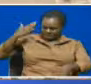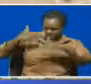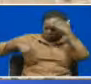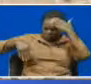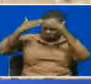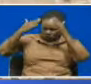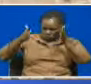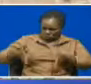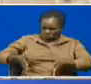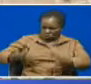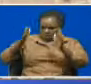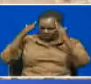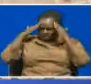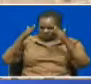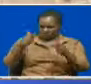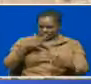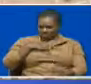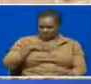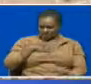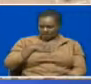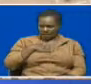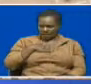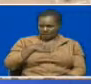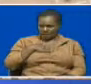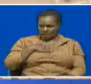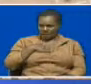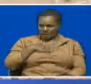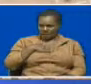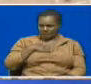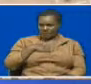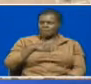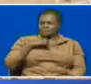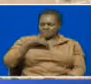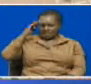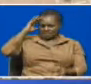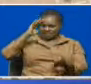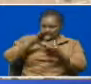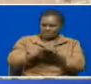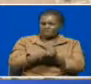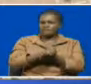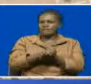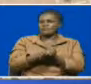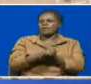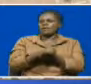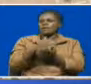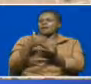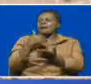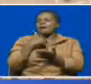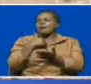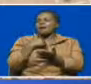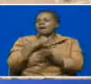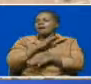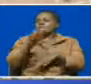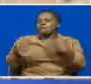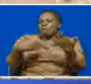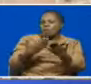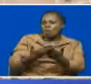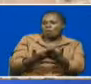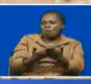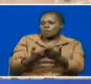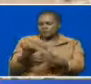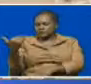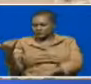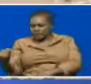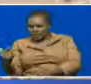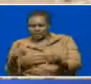professional dimension or studying, I still believe that we have all of them, the